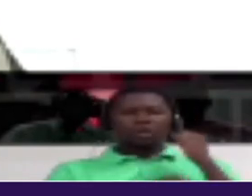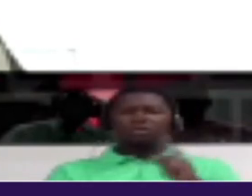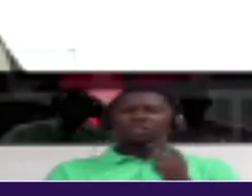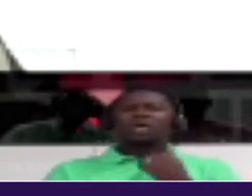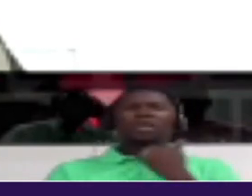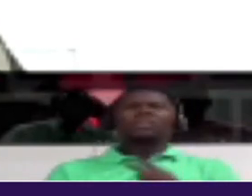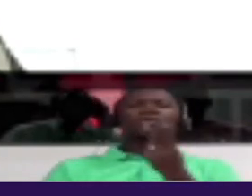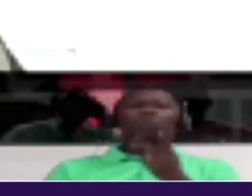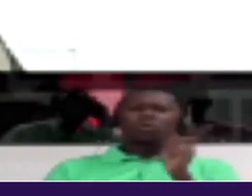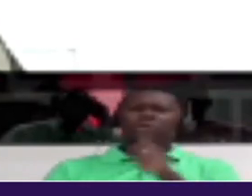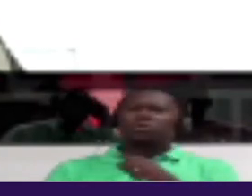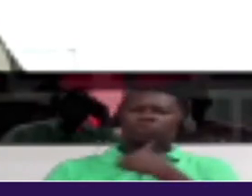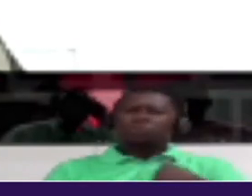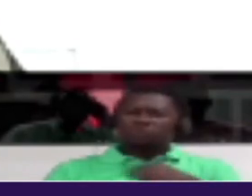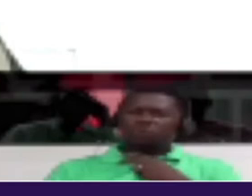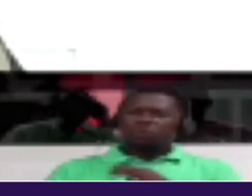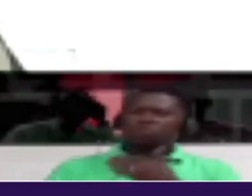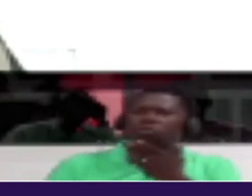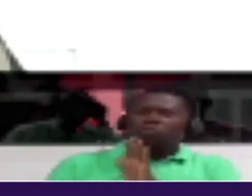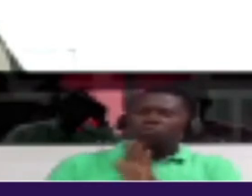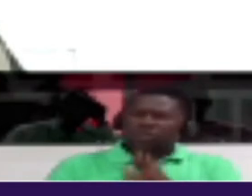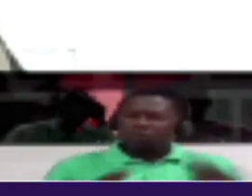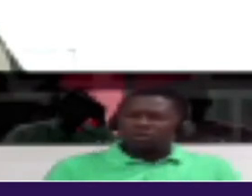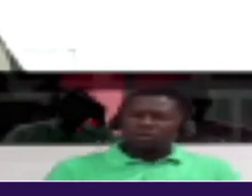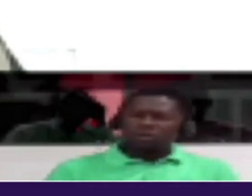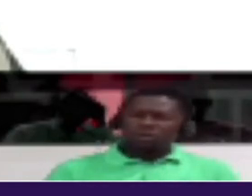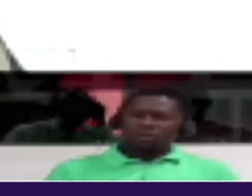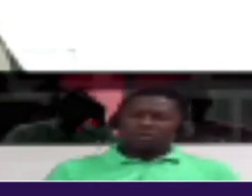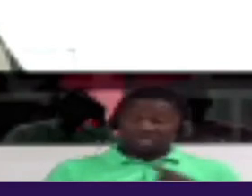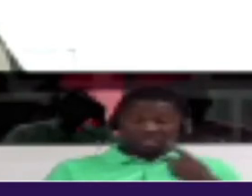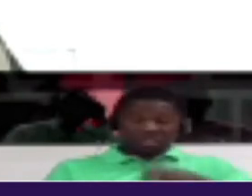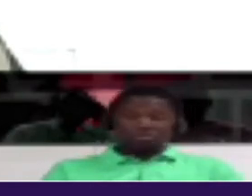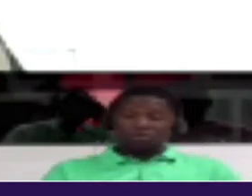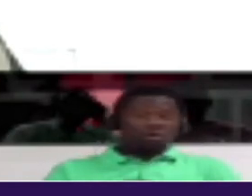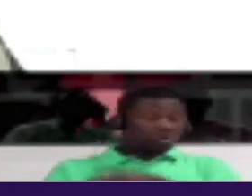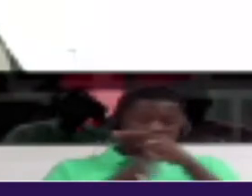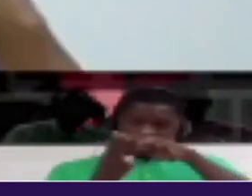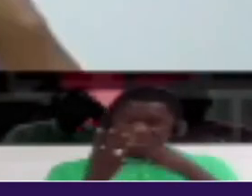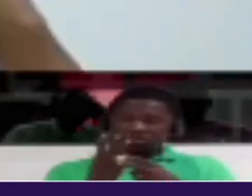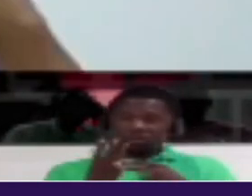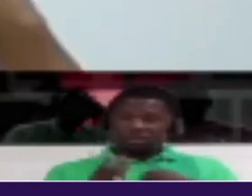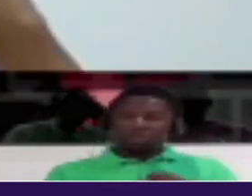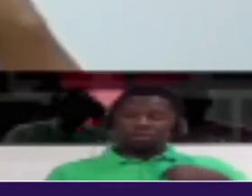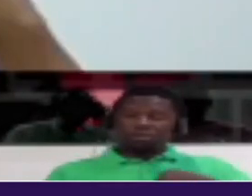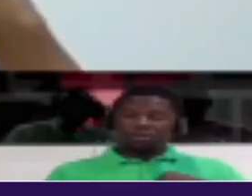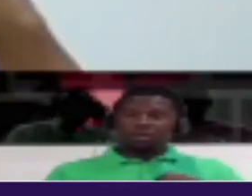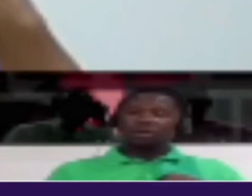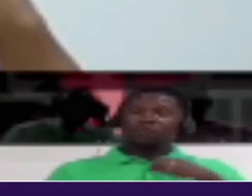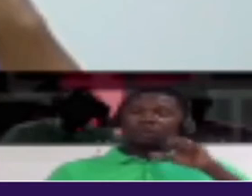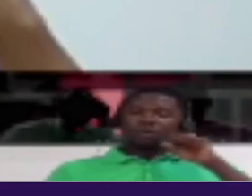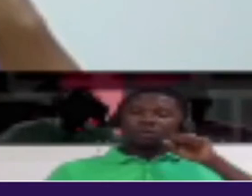people waiting for?" At this point, all the three of us, as I have mentioned, Manjang, myself, and Jeng, pulled out our